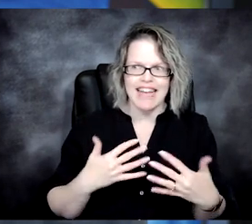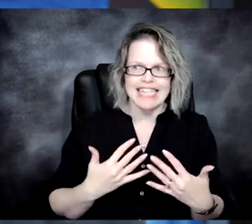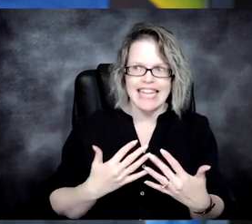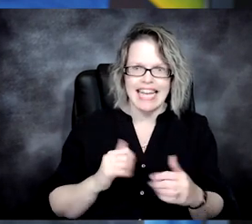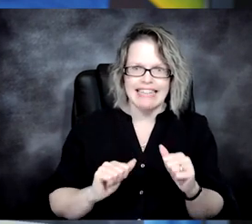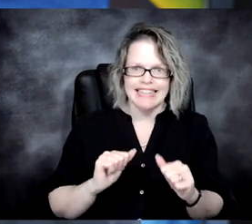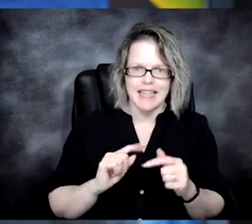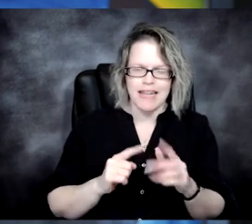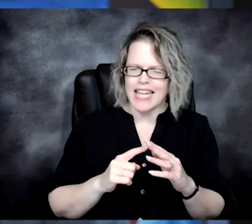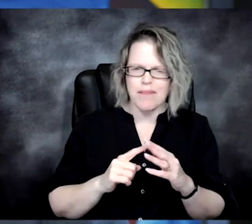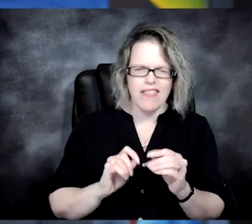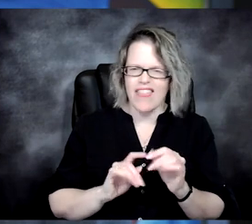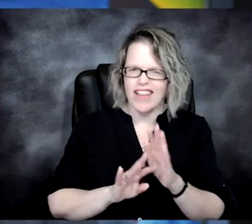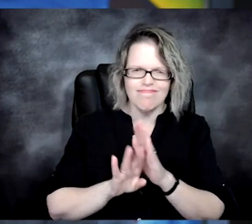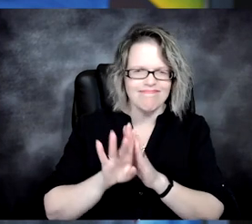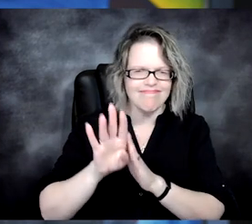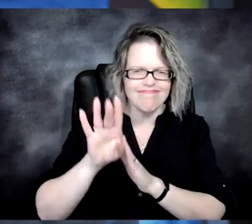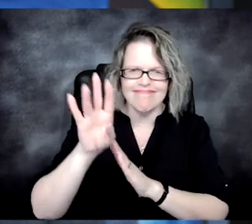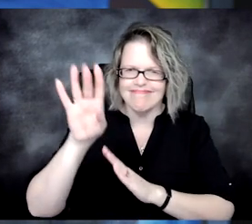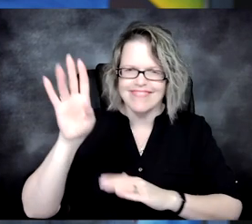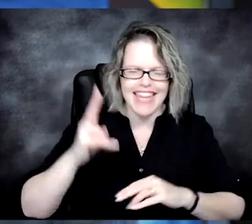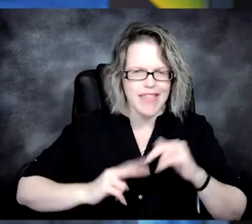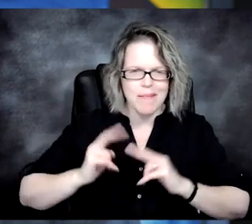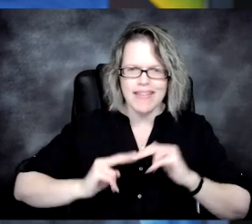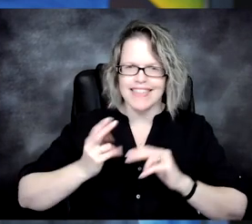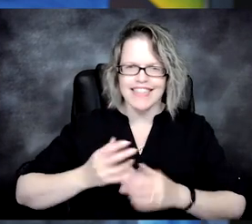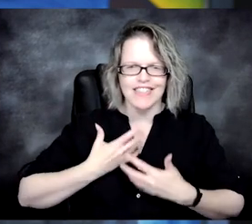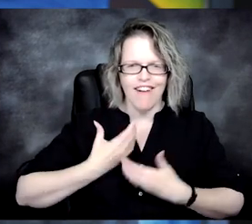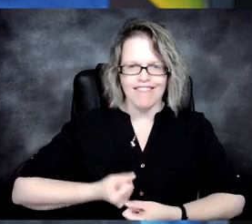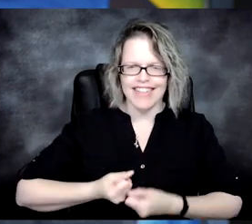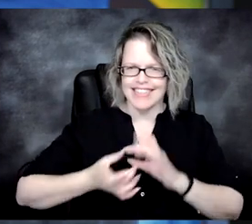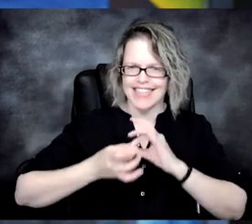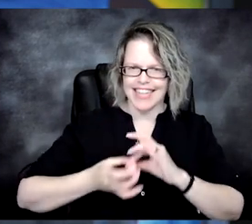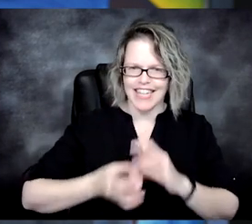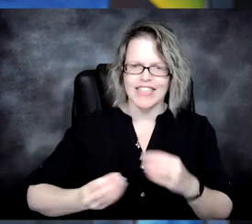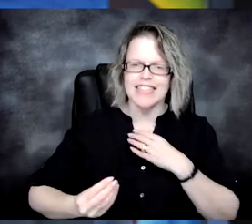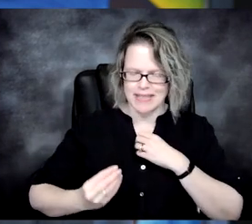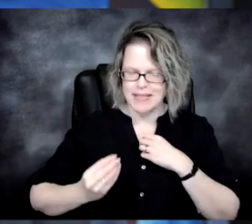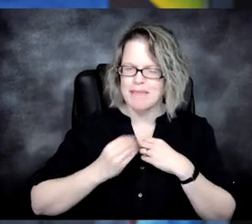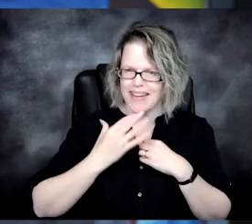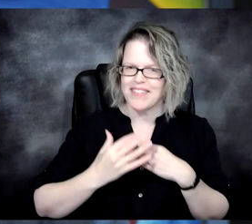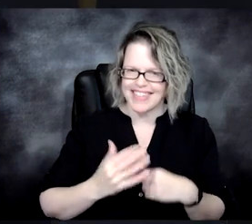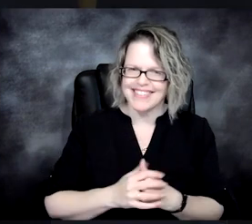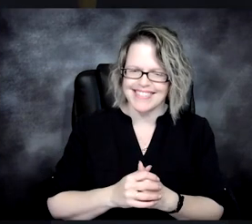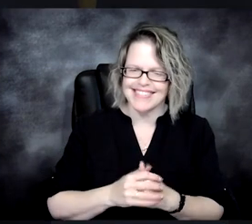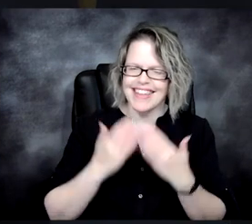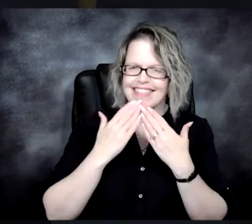and then they just flourish by the time that it ends. They build this confidence and this connection, and it's so inspiring to see. Thank you so